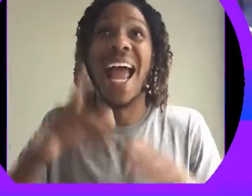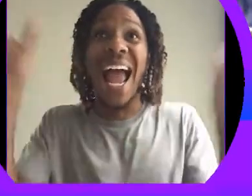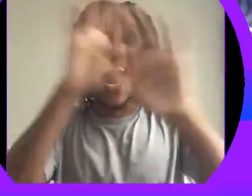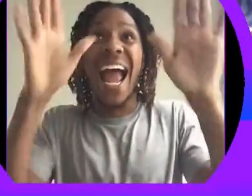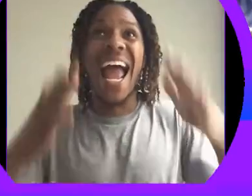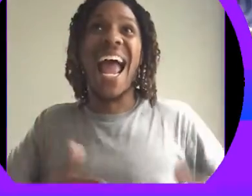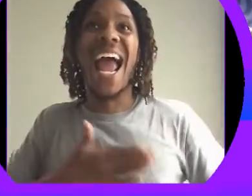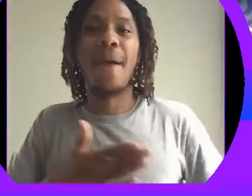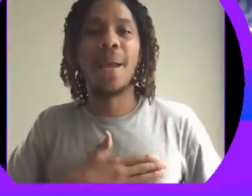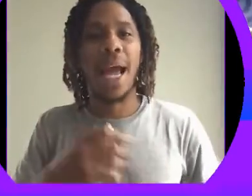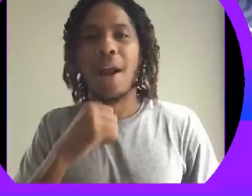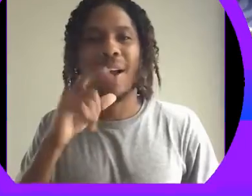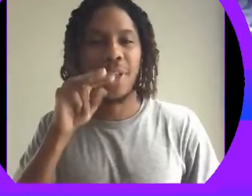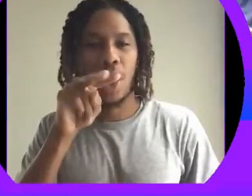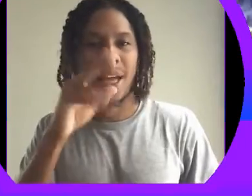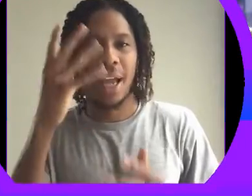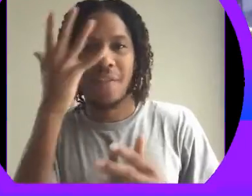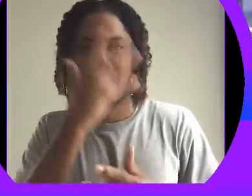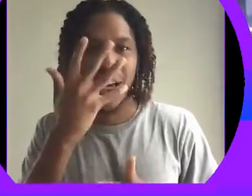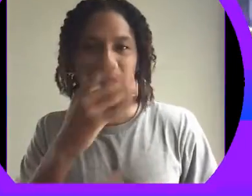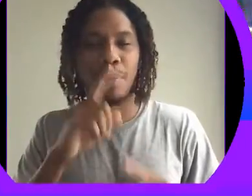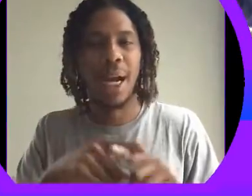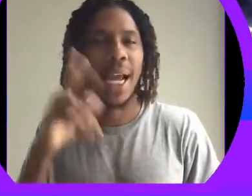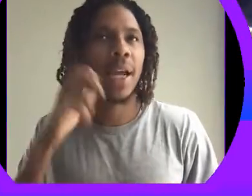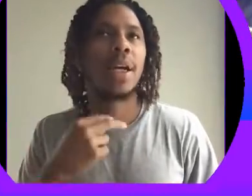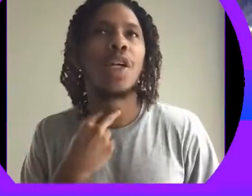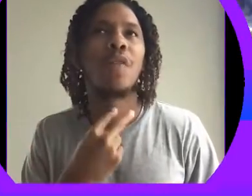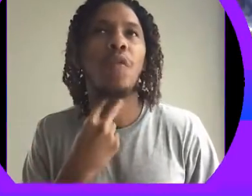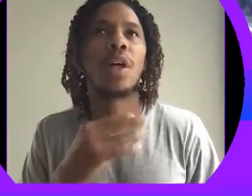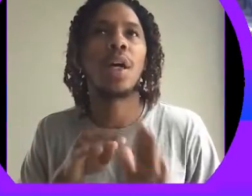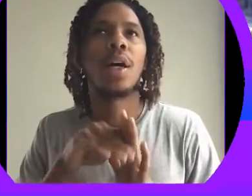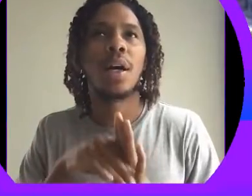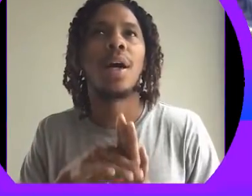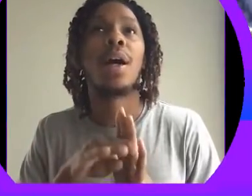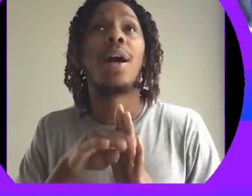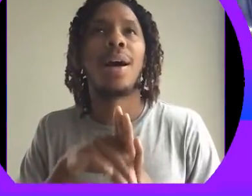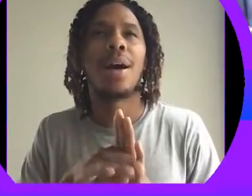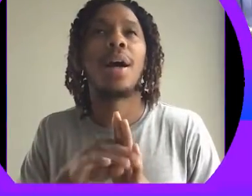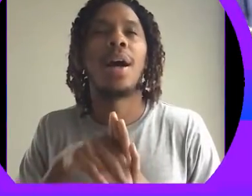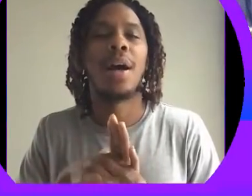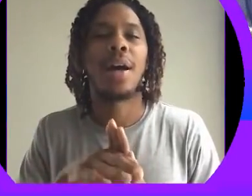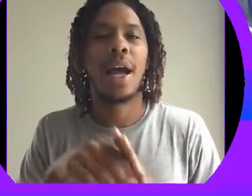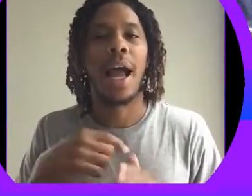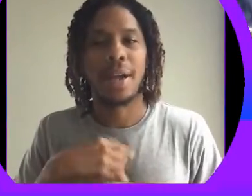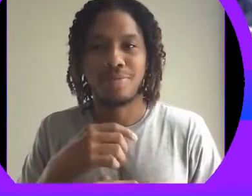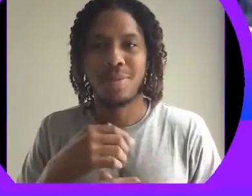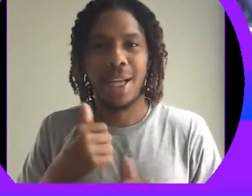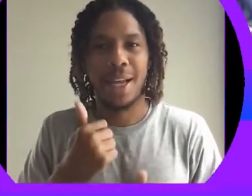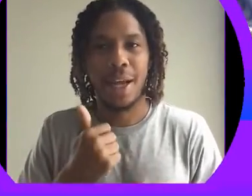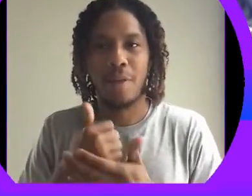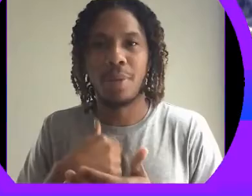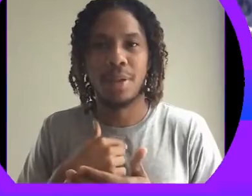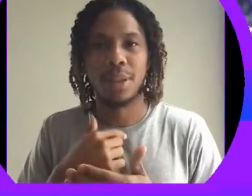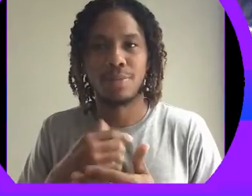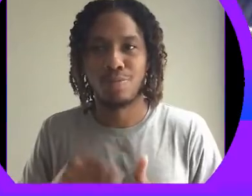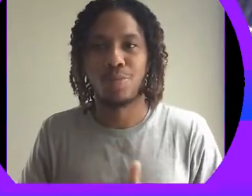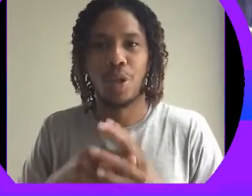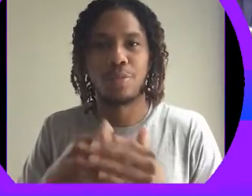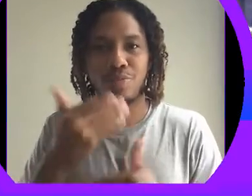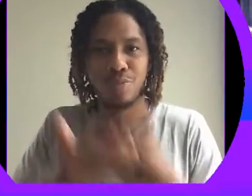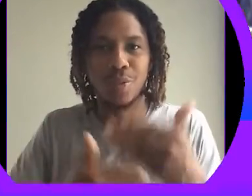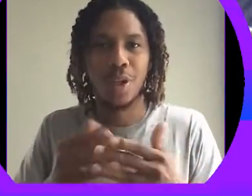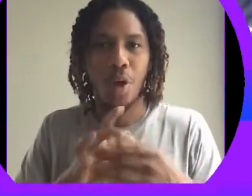through tone, not facial expression. And that's how I learned to communicate and form relationships with other people like my wife, whether